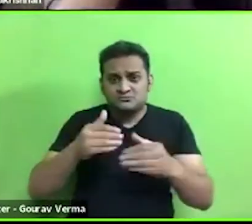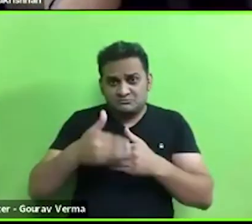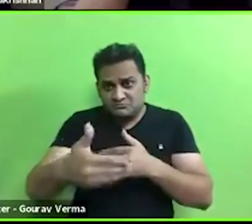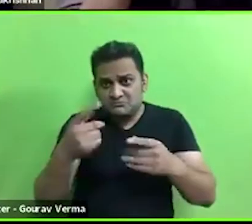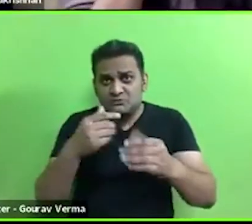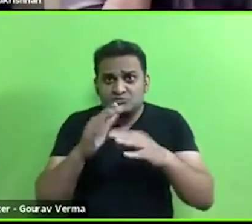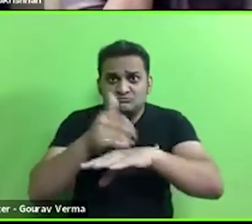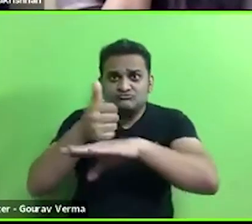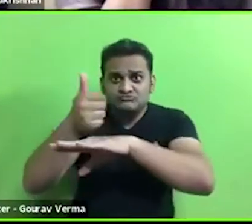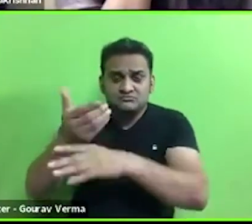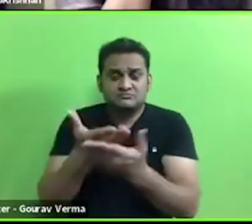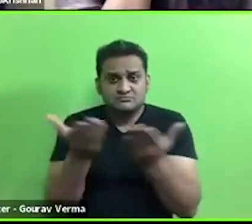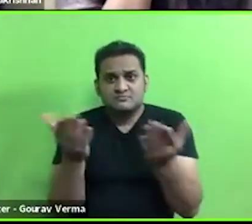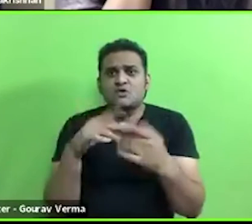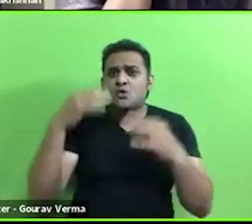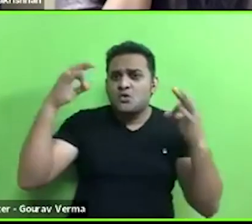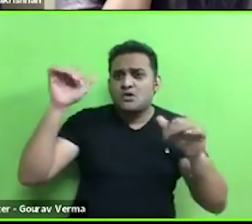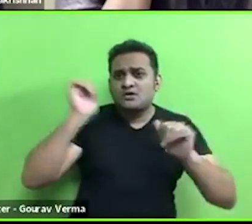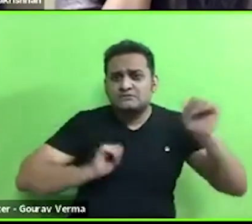the theaters,